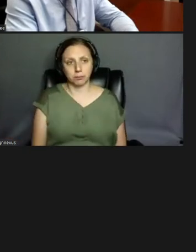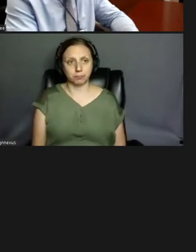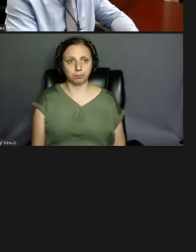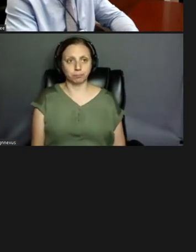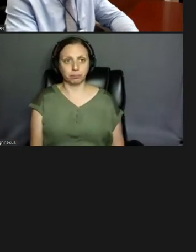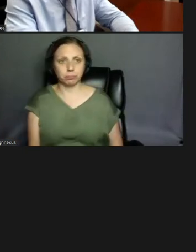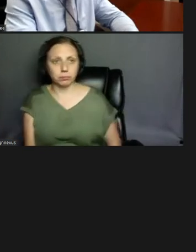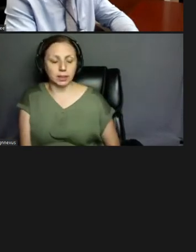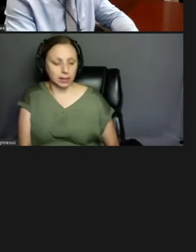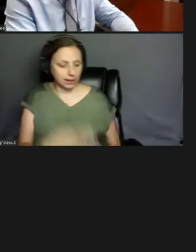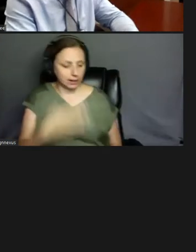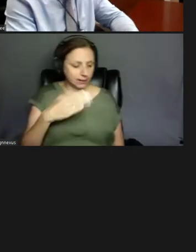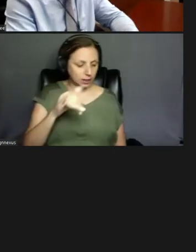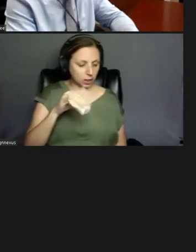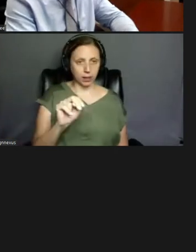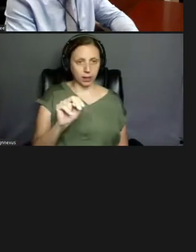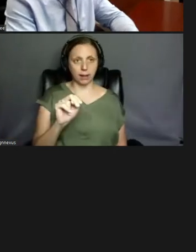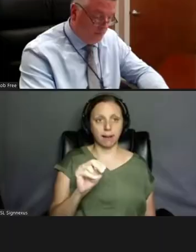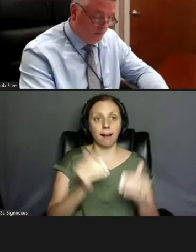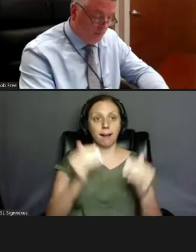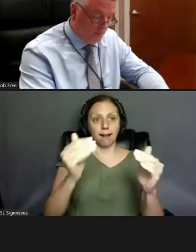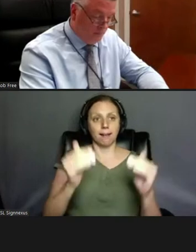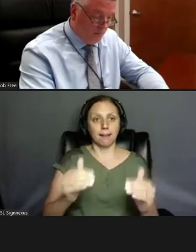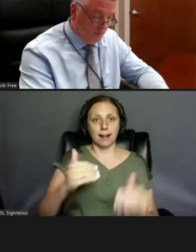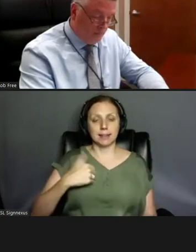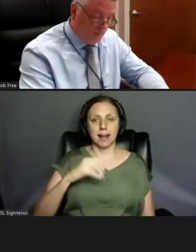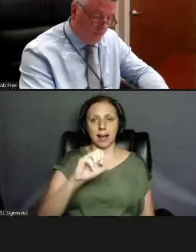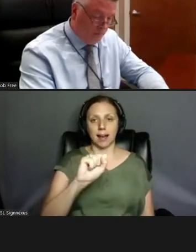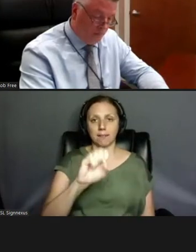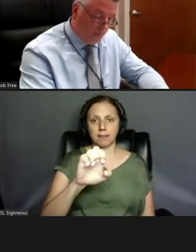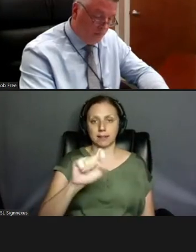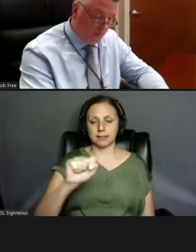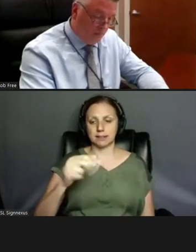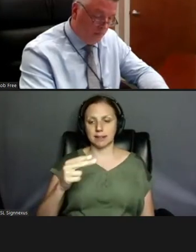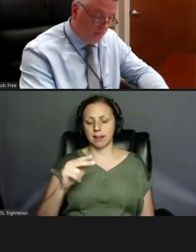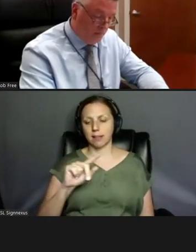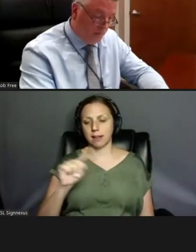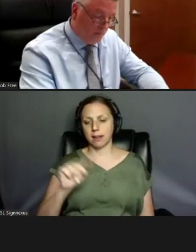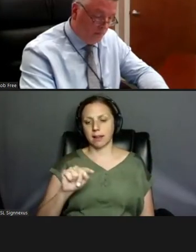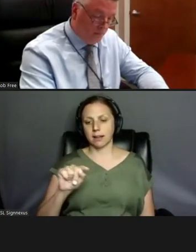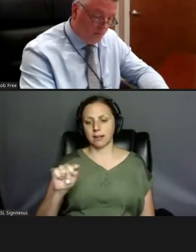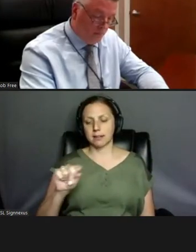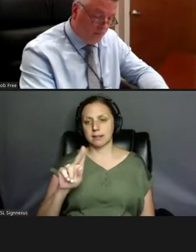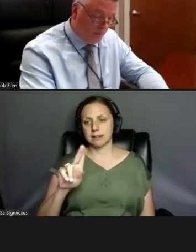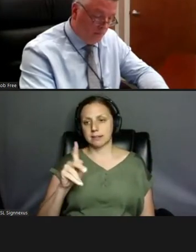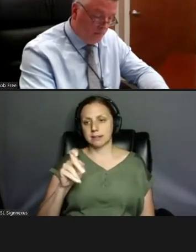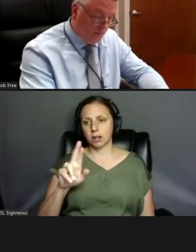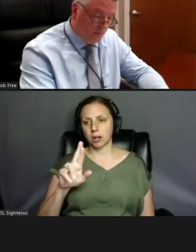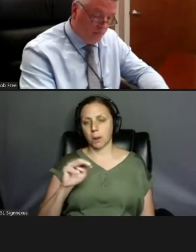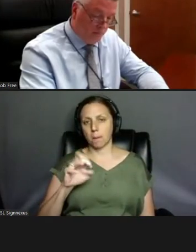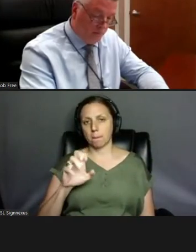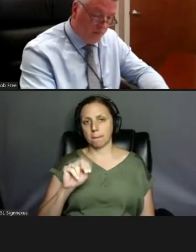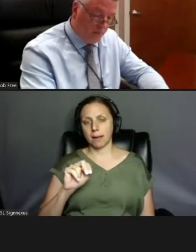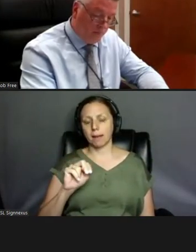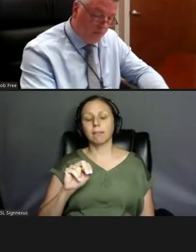Thank you, Ian. So next we have Seth Zuckerman, followed by Jared Raskin.